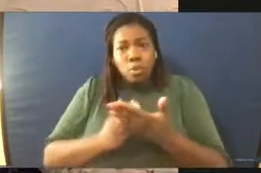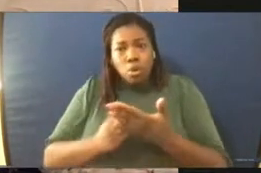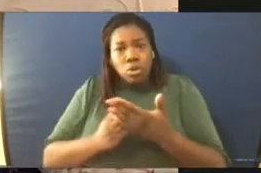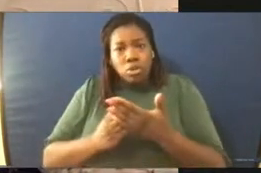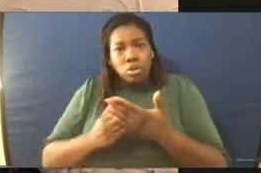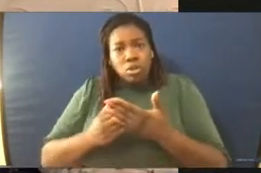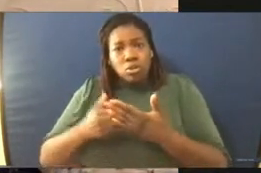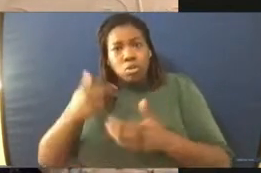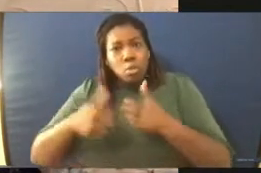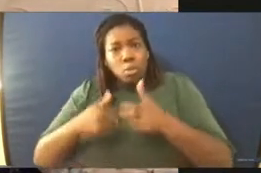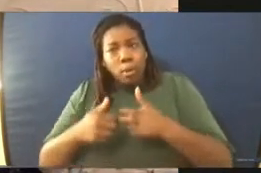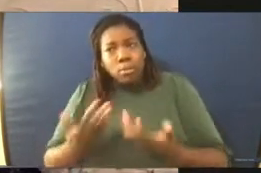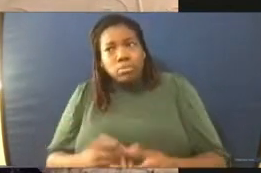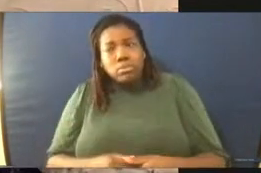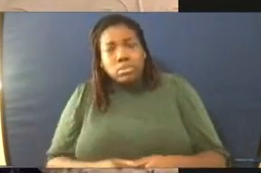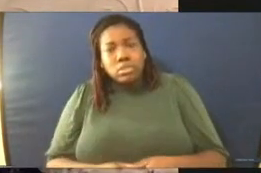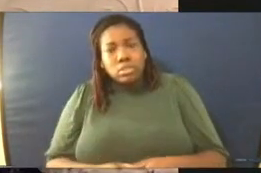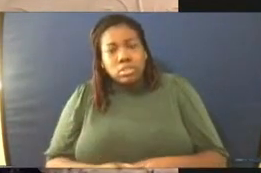the puzzle?